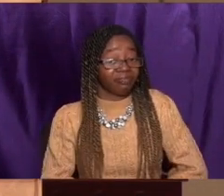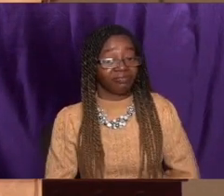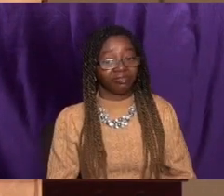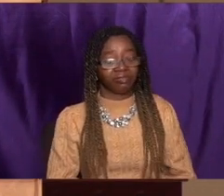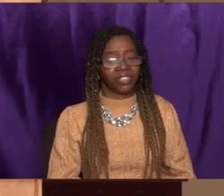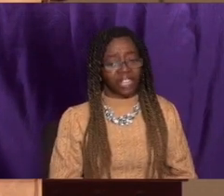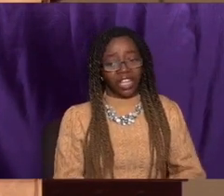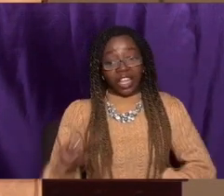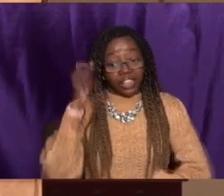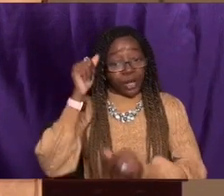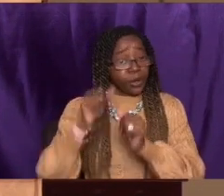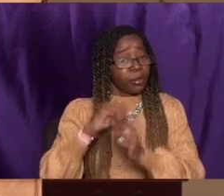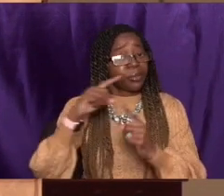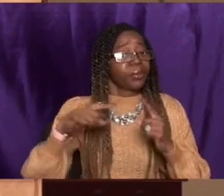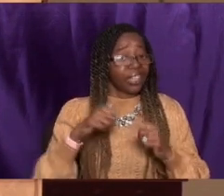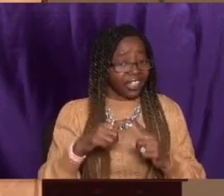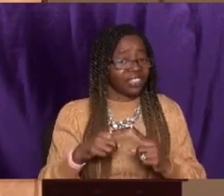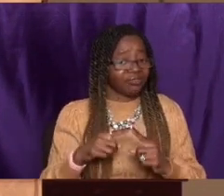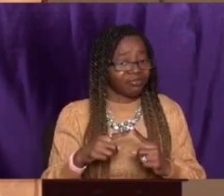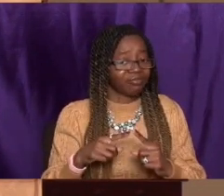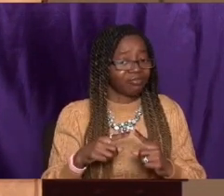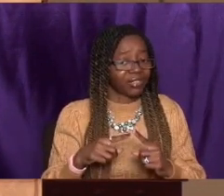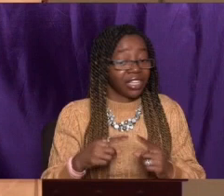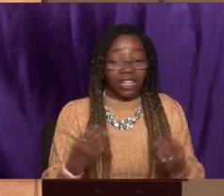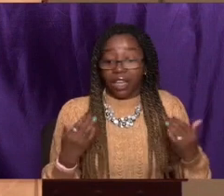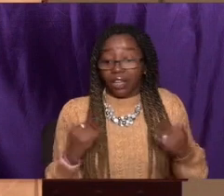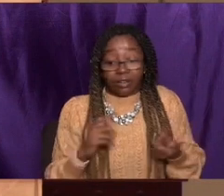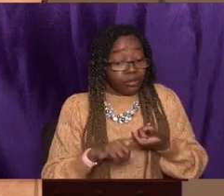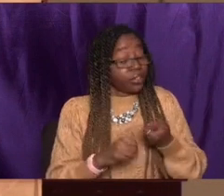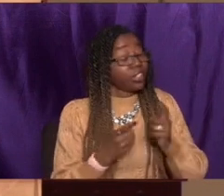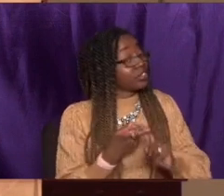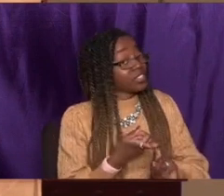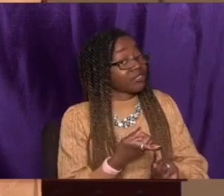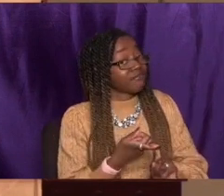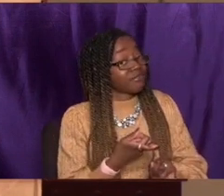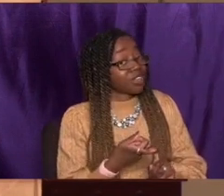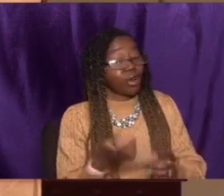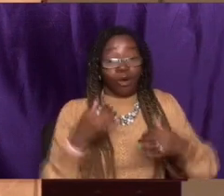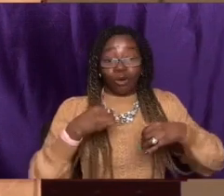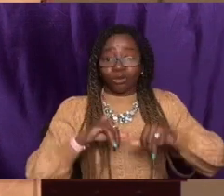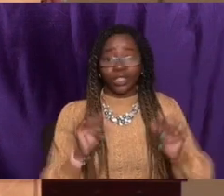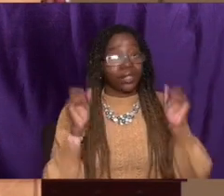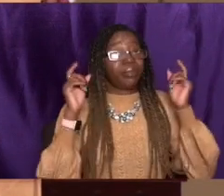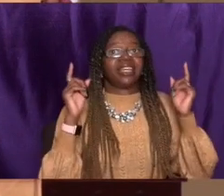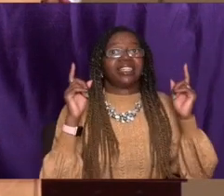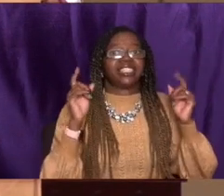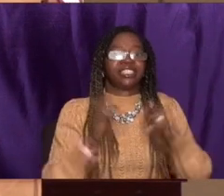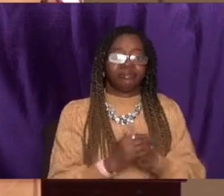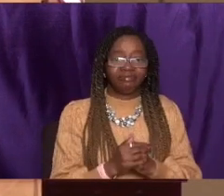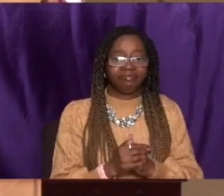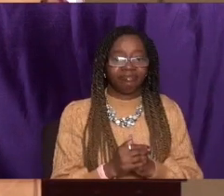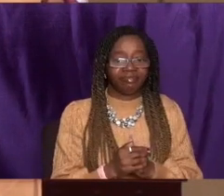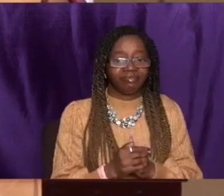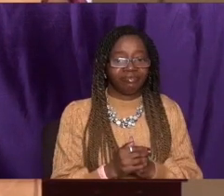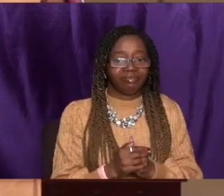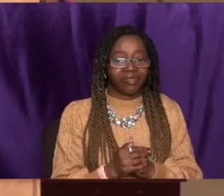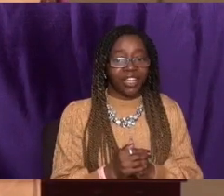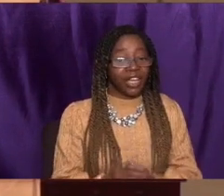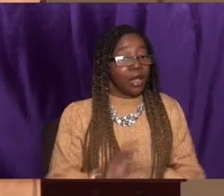Because they remember when. I got some friends who still amazed. The folk will listen to